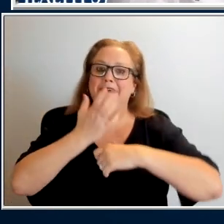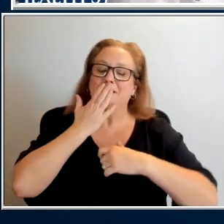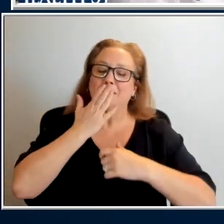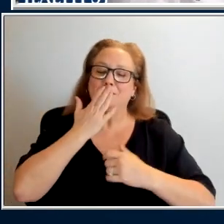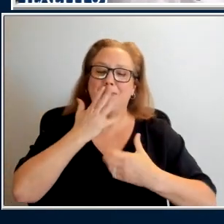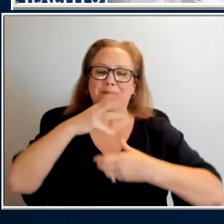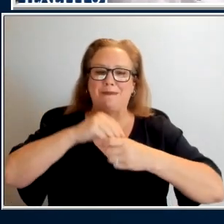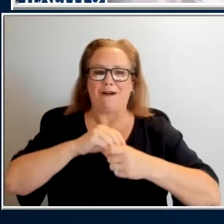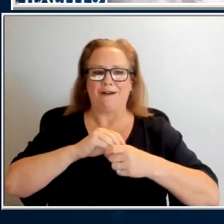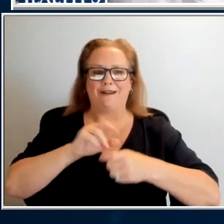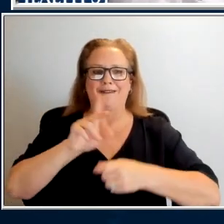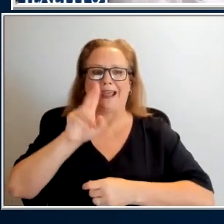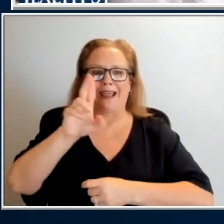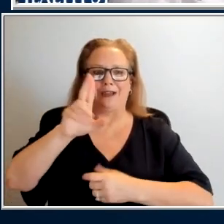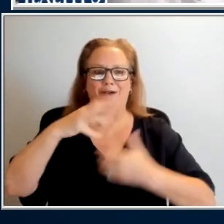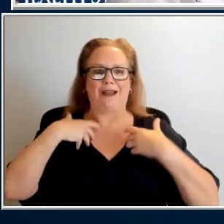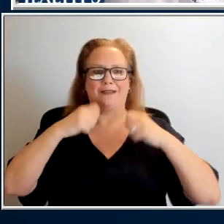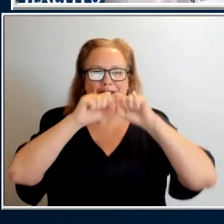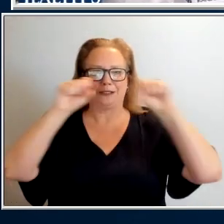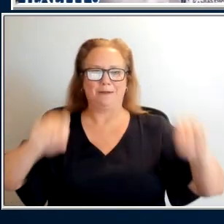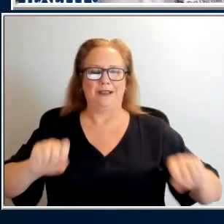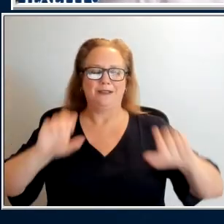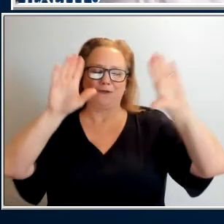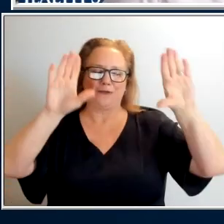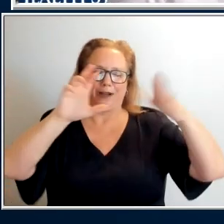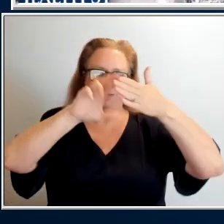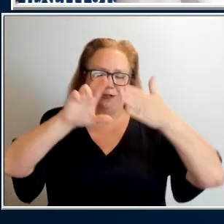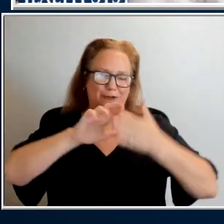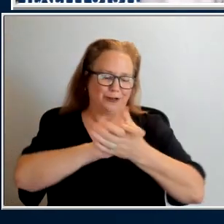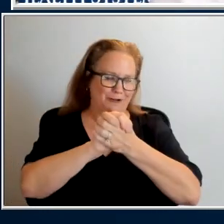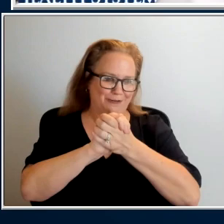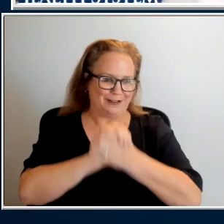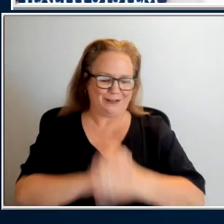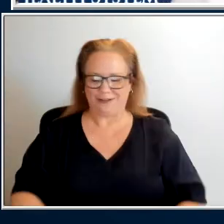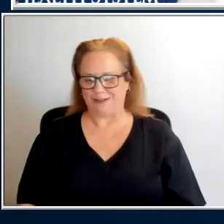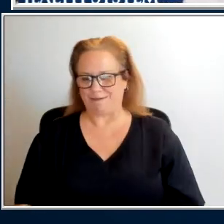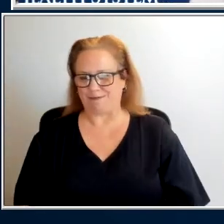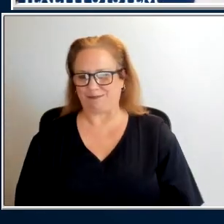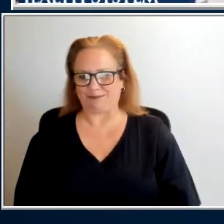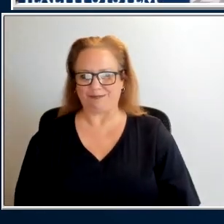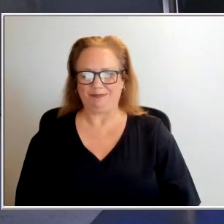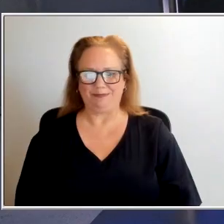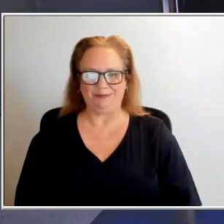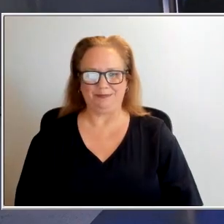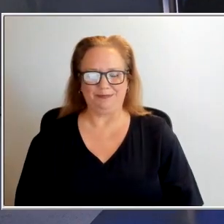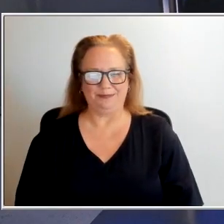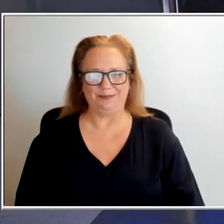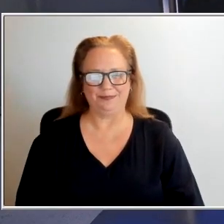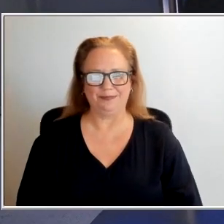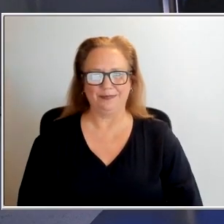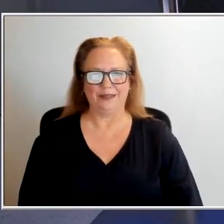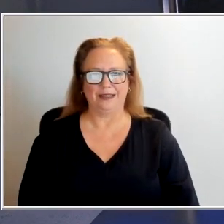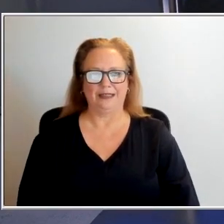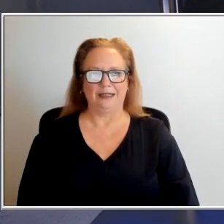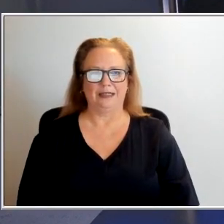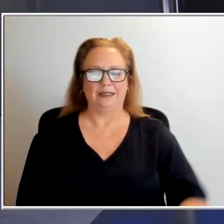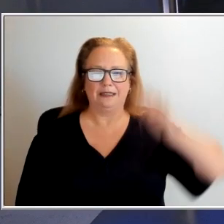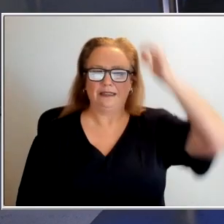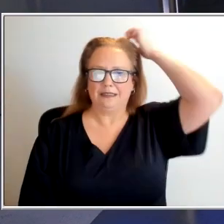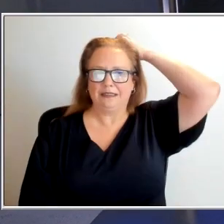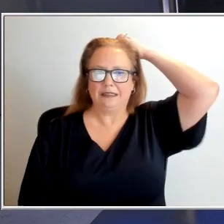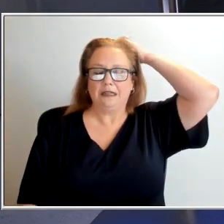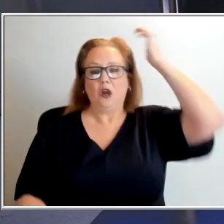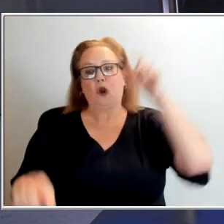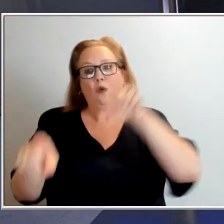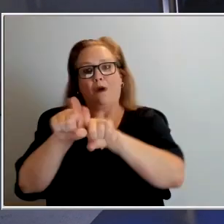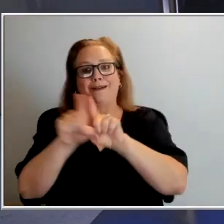and the university. Thanks for the great research work you do, and congratulations on your new space. All right, that's awesome. Thank you. All right, we also have some